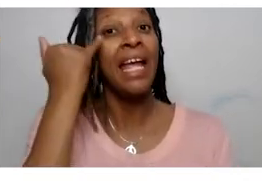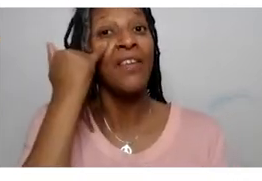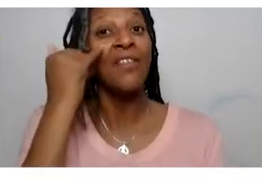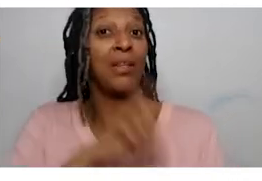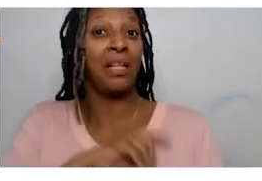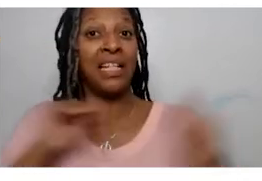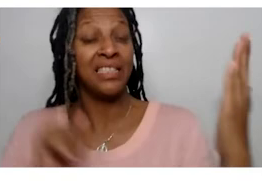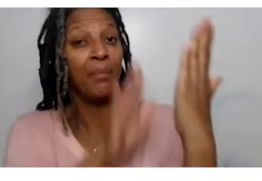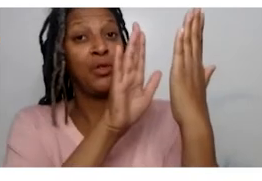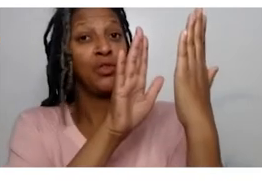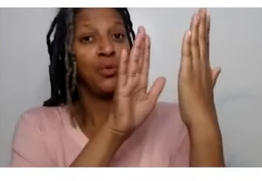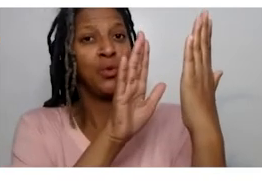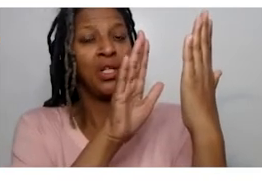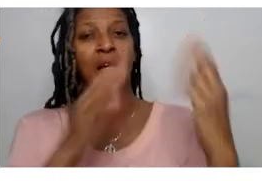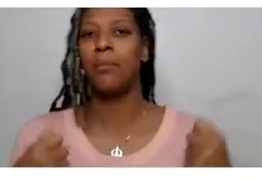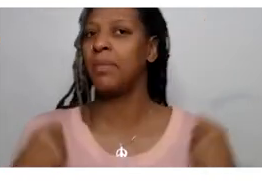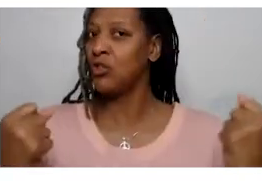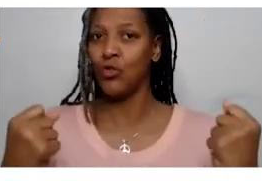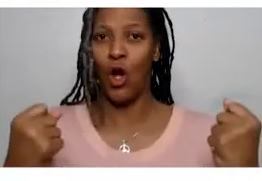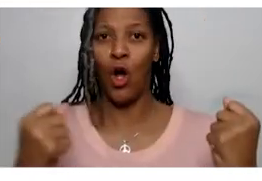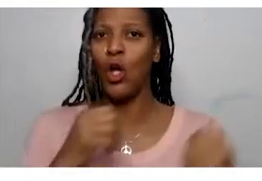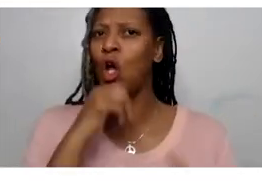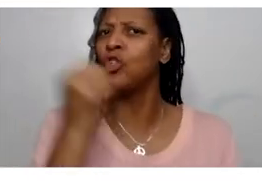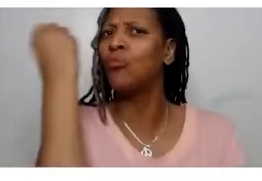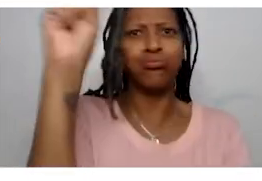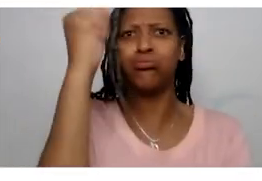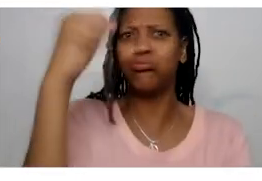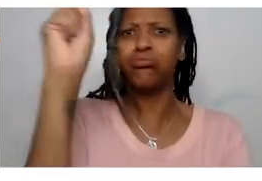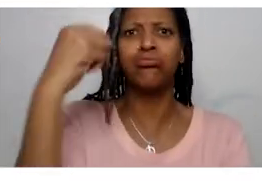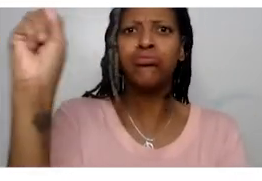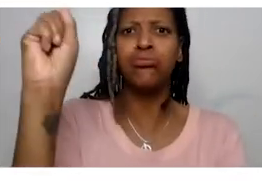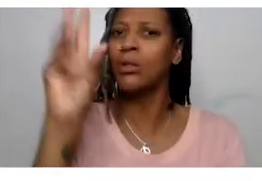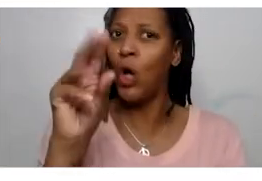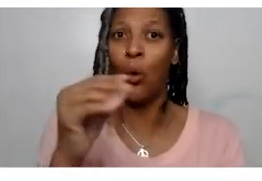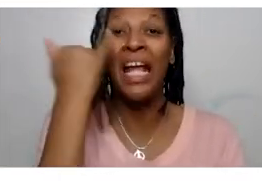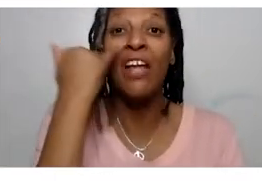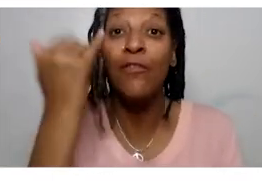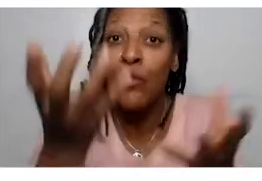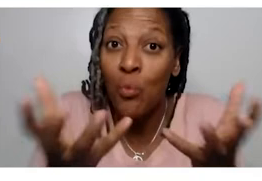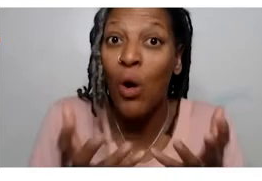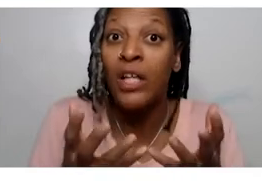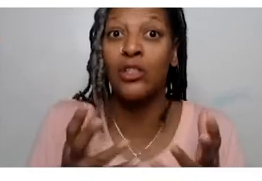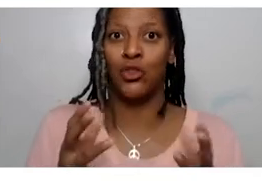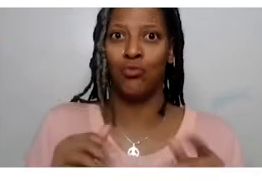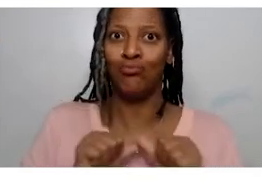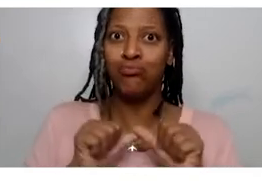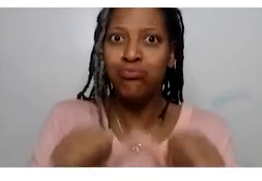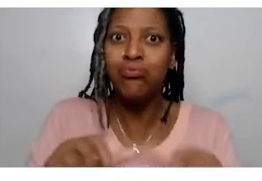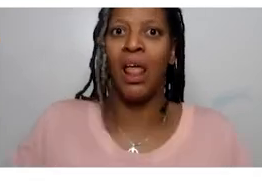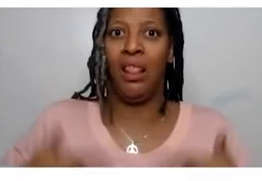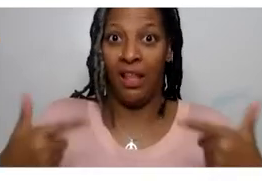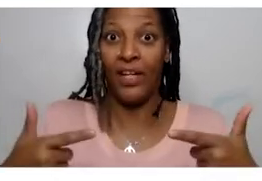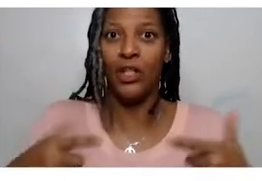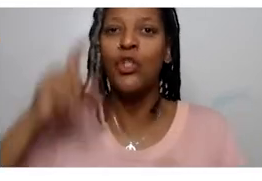fight back. Don't give any rebuttals. You have to understand, if you want to stay alive, you have to do